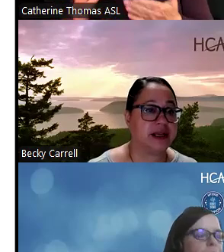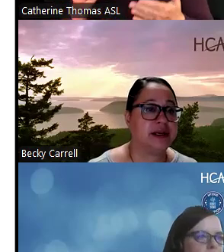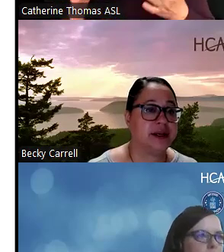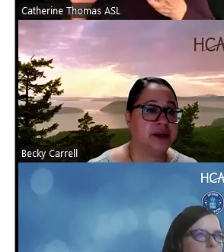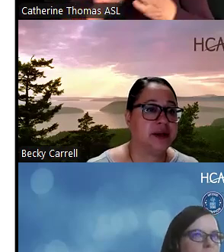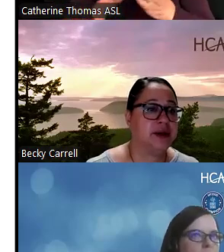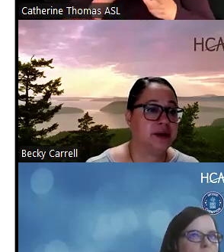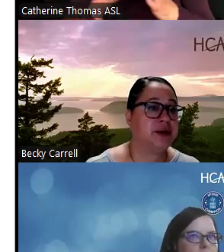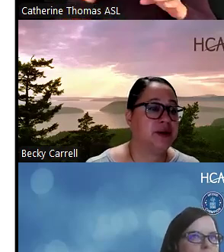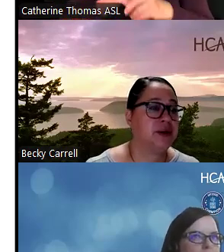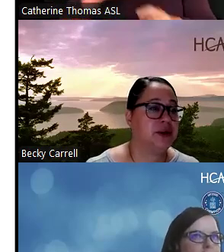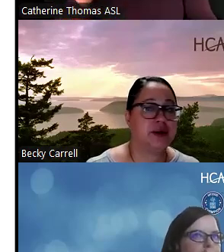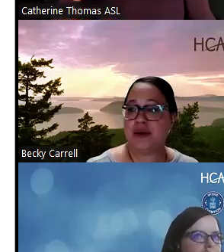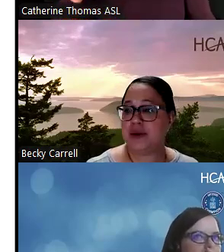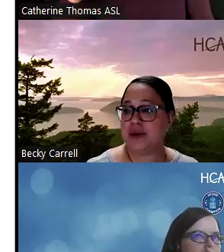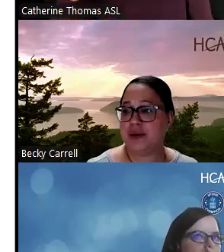deck.